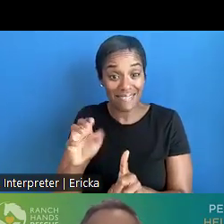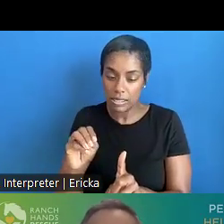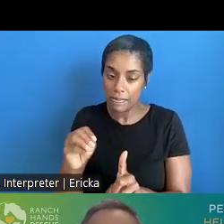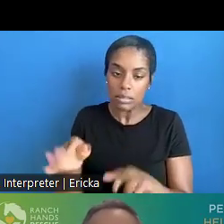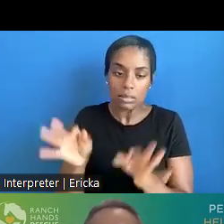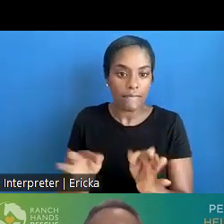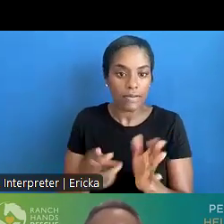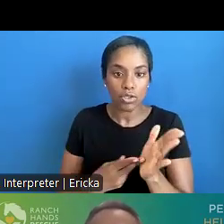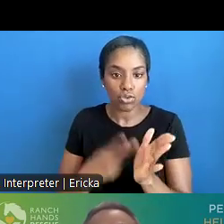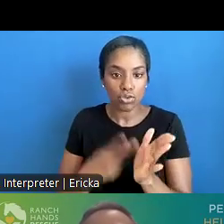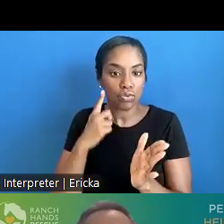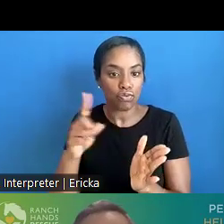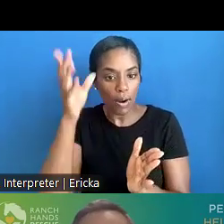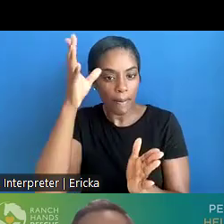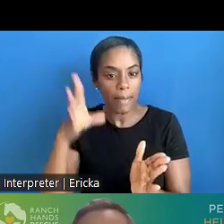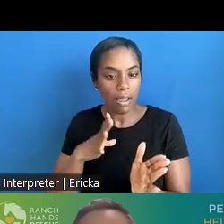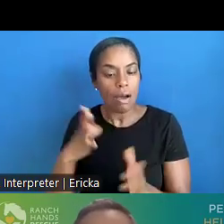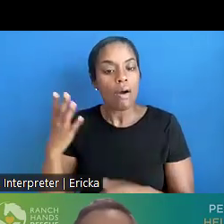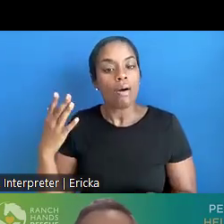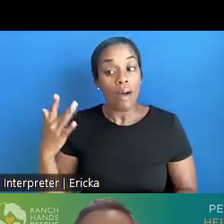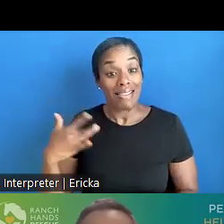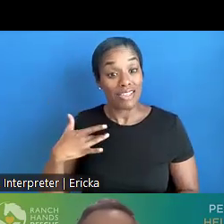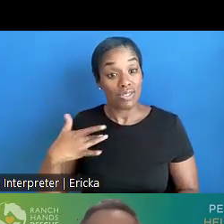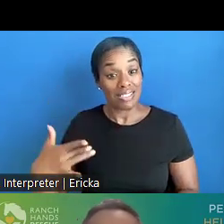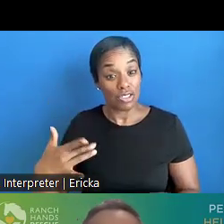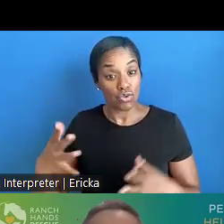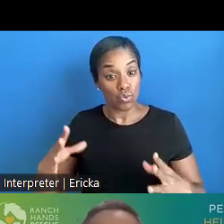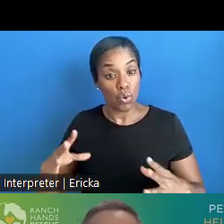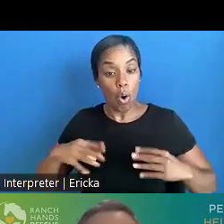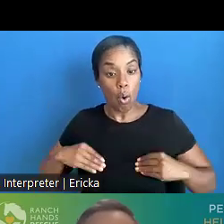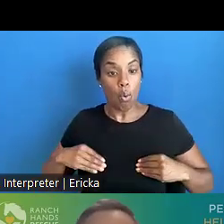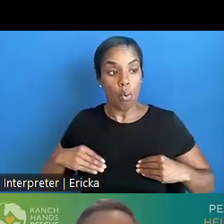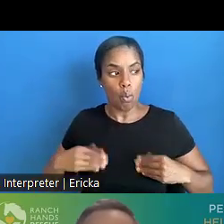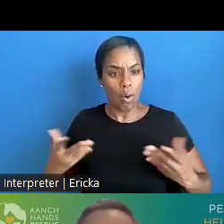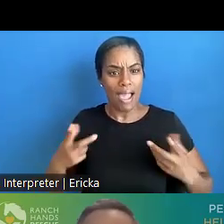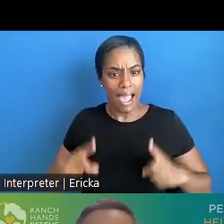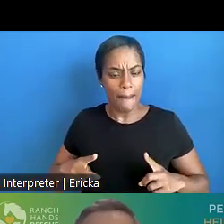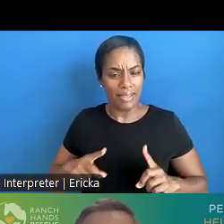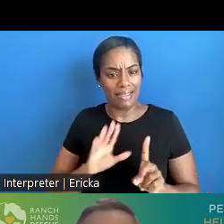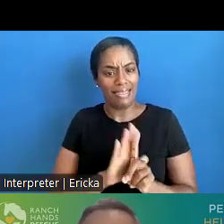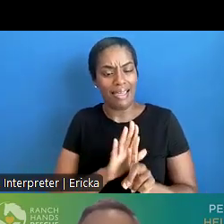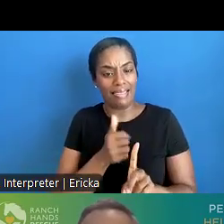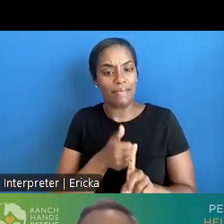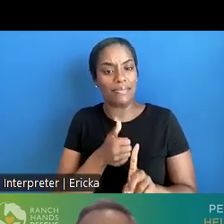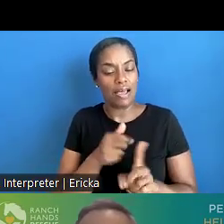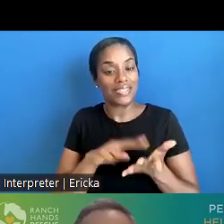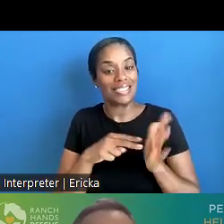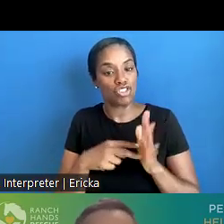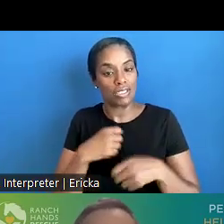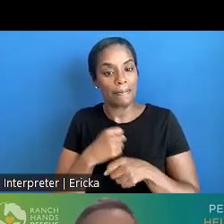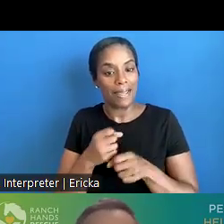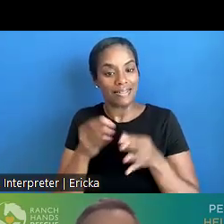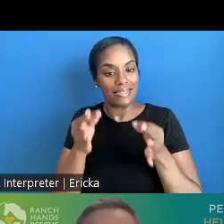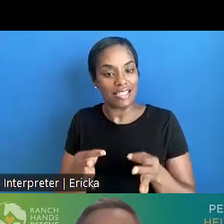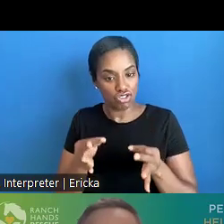there's a tendency to take ownership of what happened and that they made those choices intentionally because they